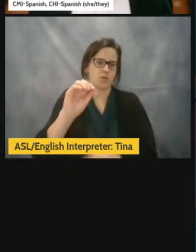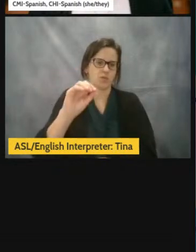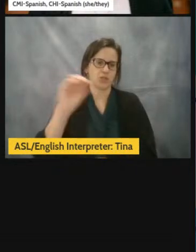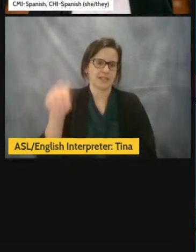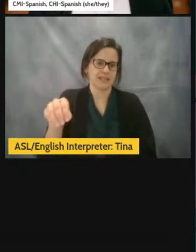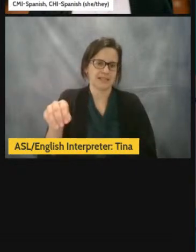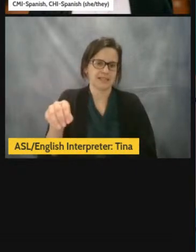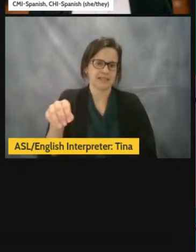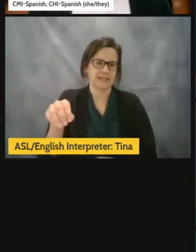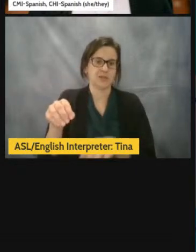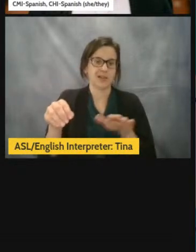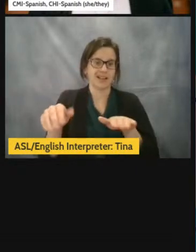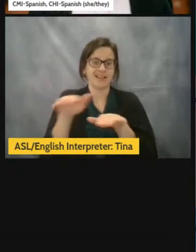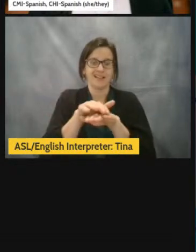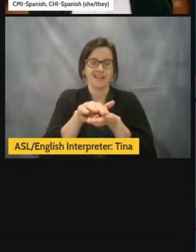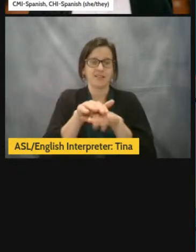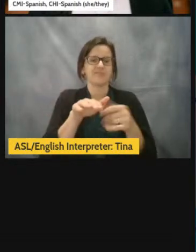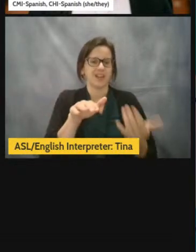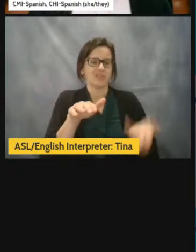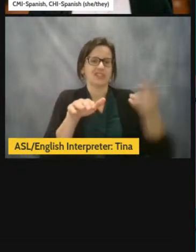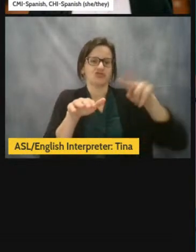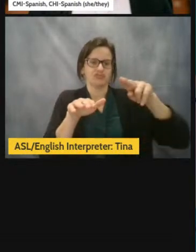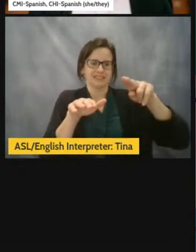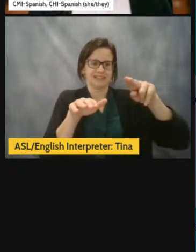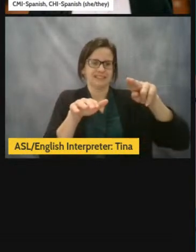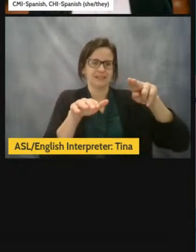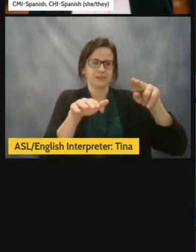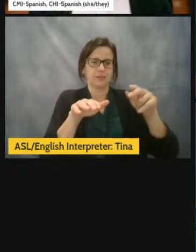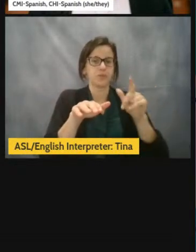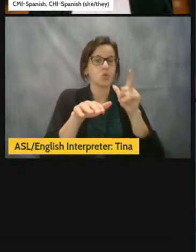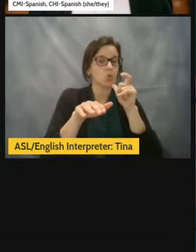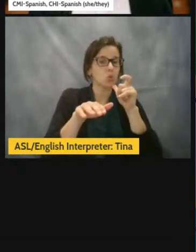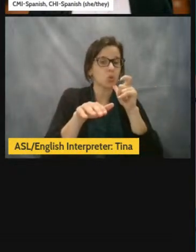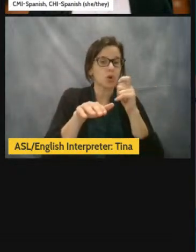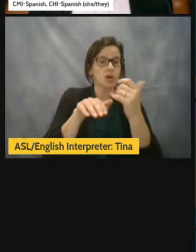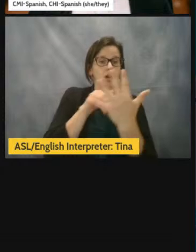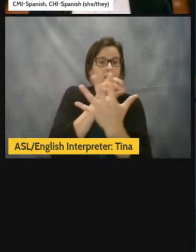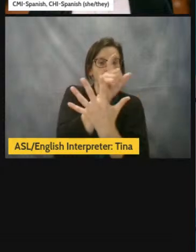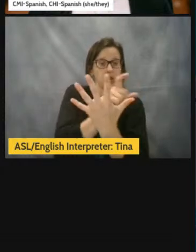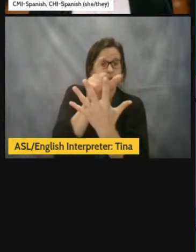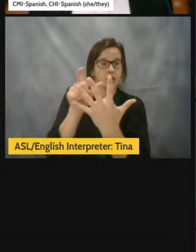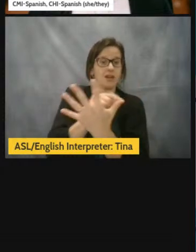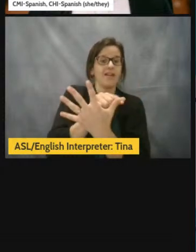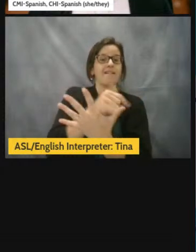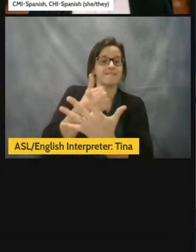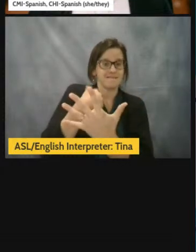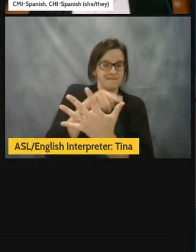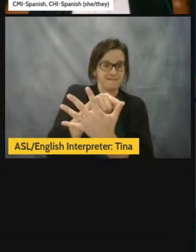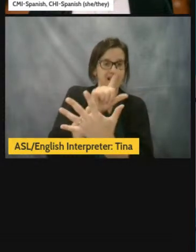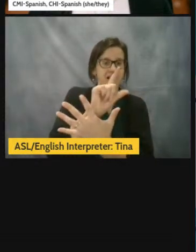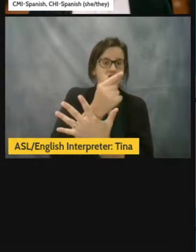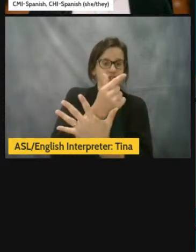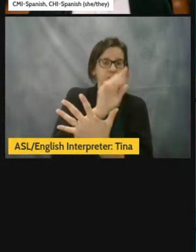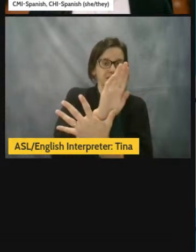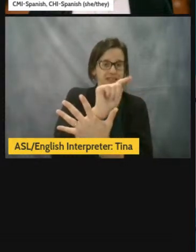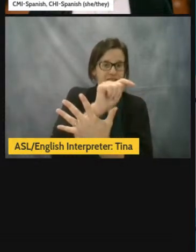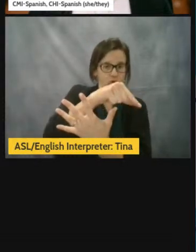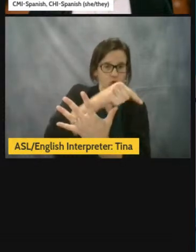who are LGBTQ and Middle Eastern and North African, another good